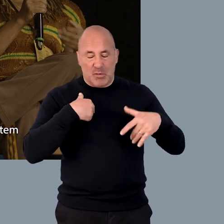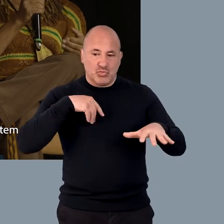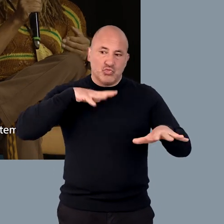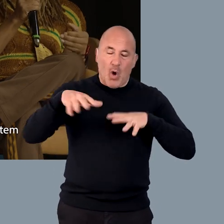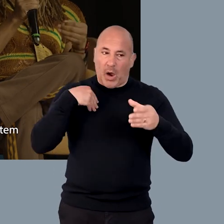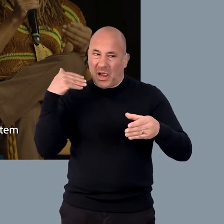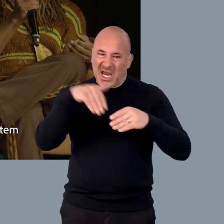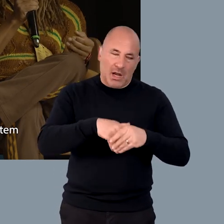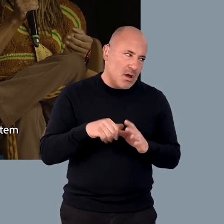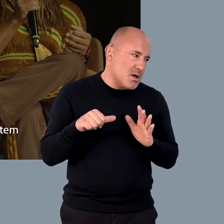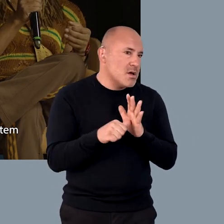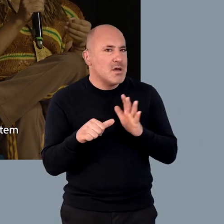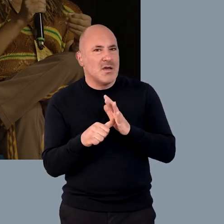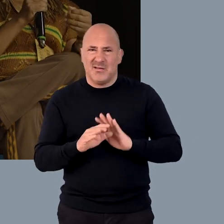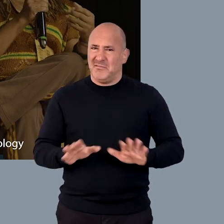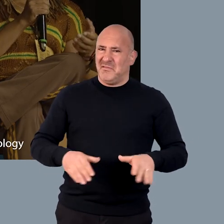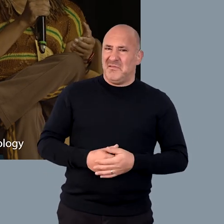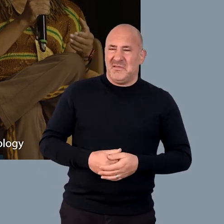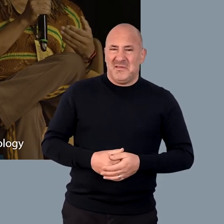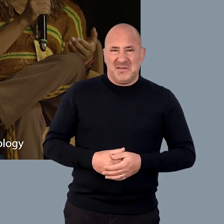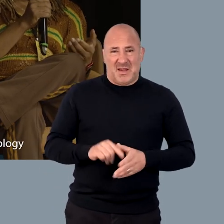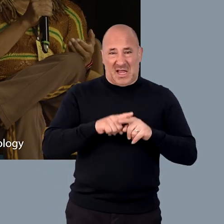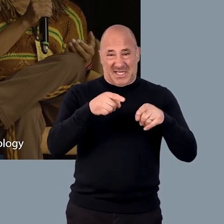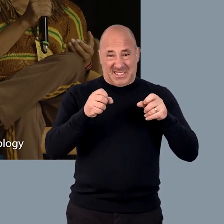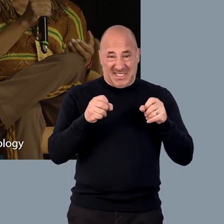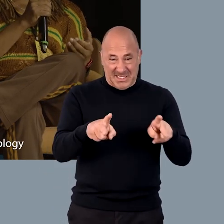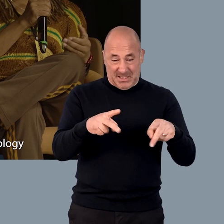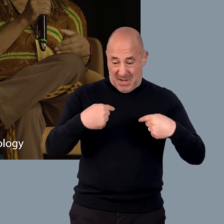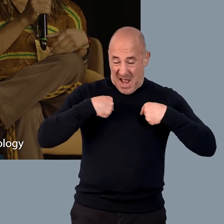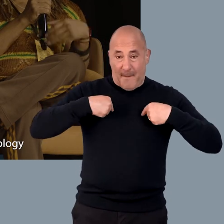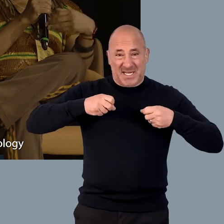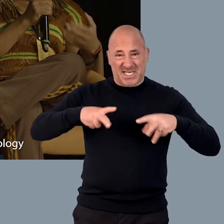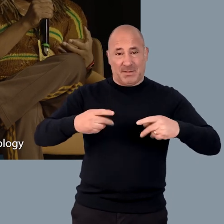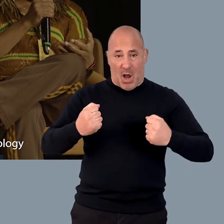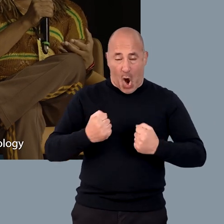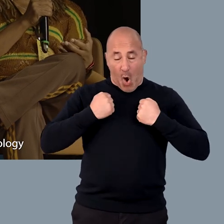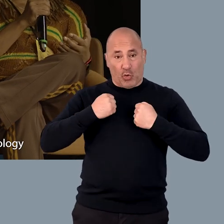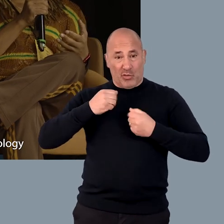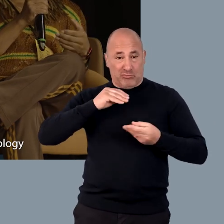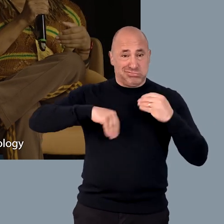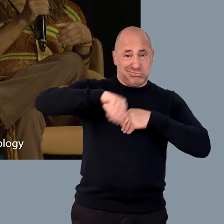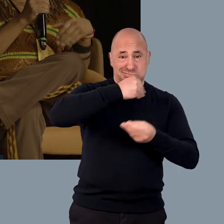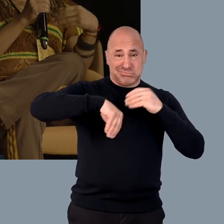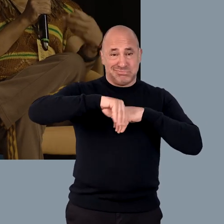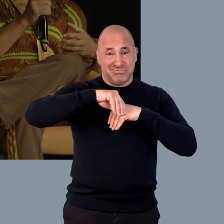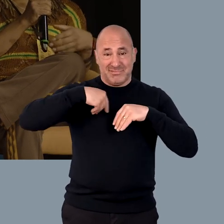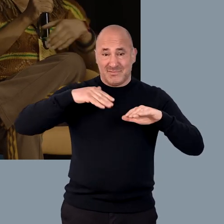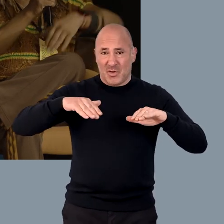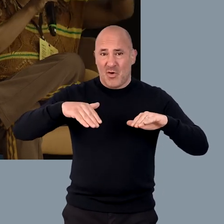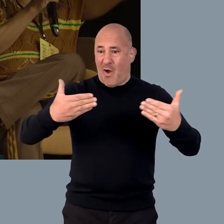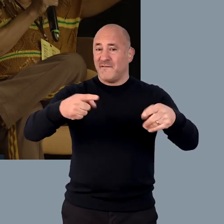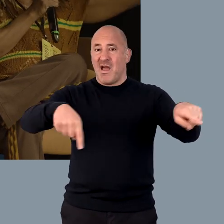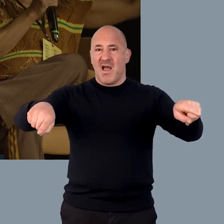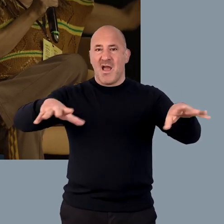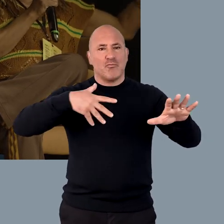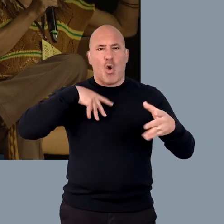or struggling to get into a system somebody who is a system Is that their own ecology and and